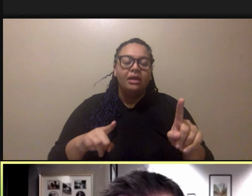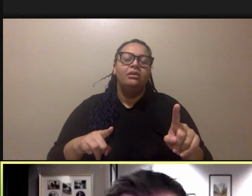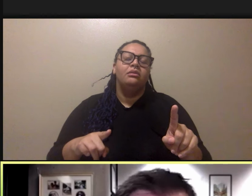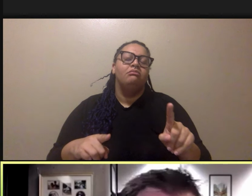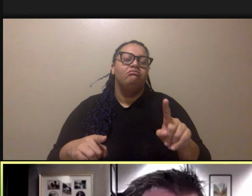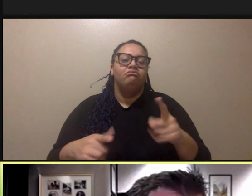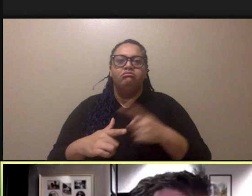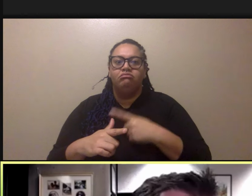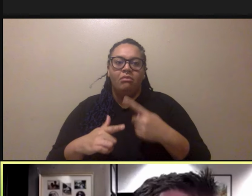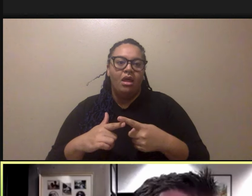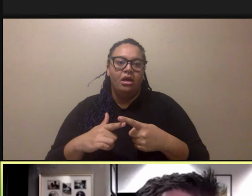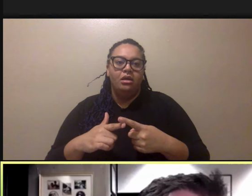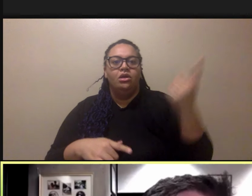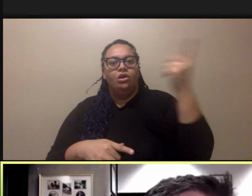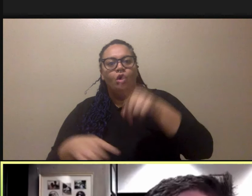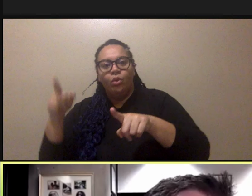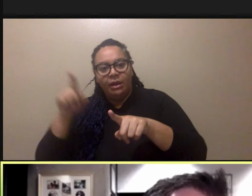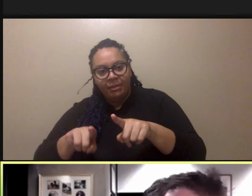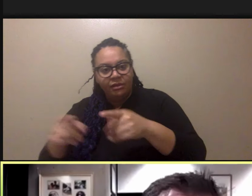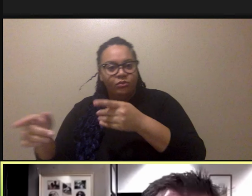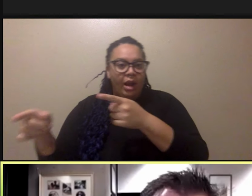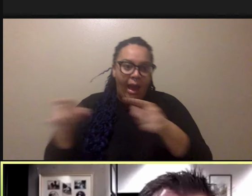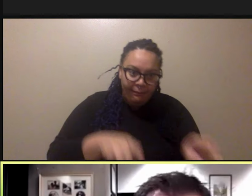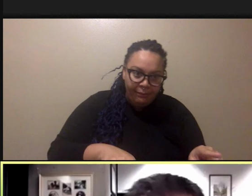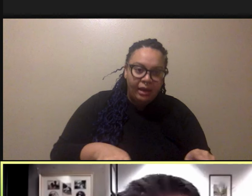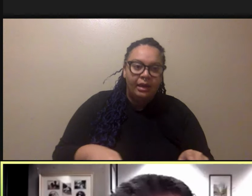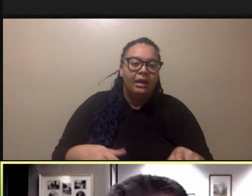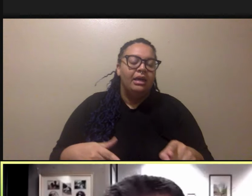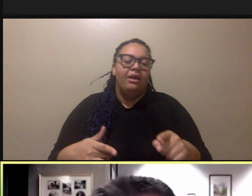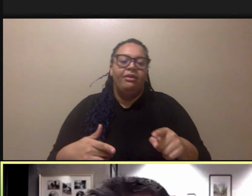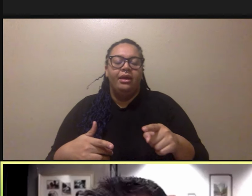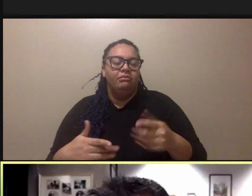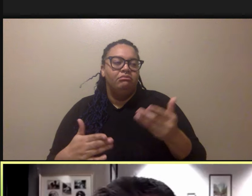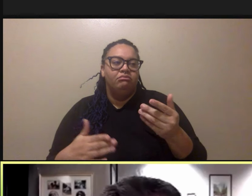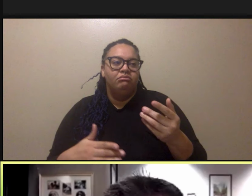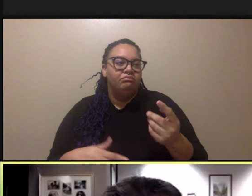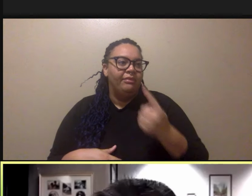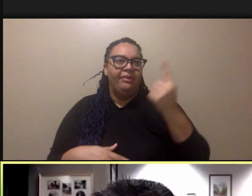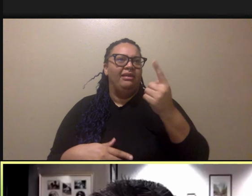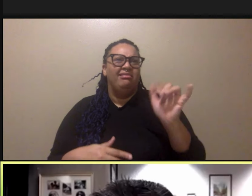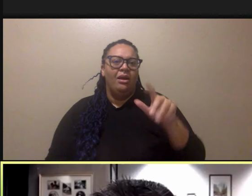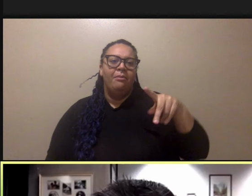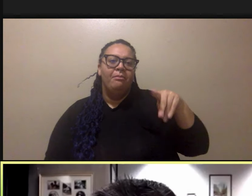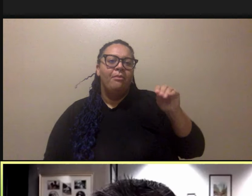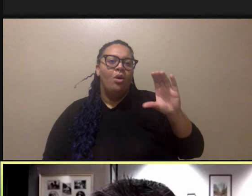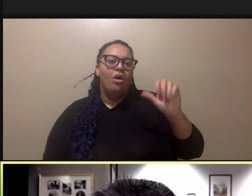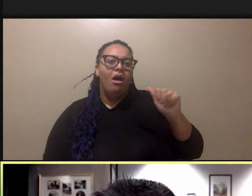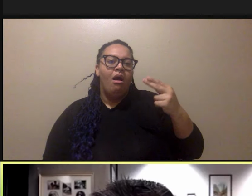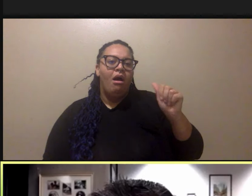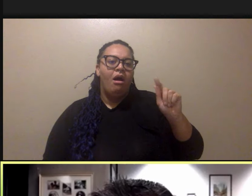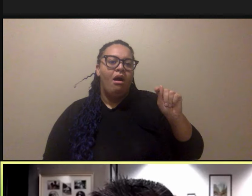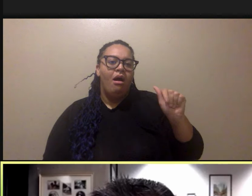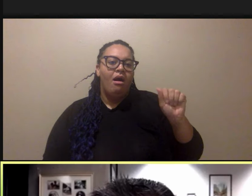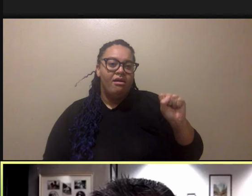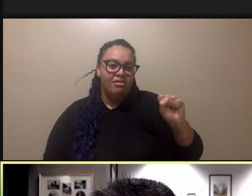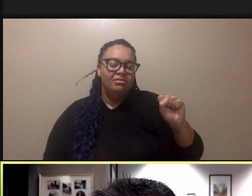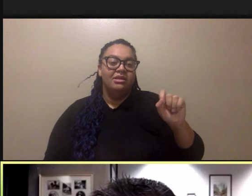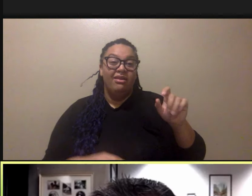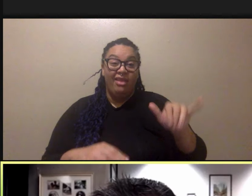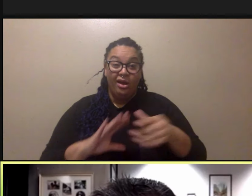And it was from these initial kind of tensions and conflicts the Pocahontas story came from, for example. And